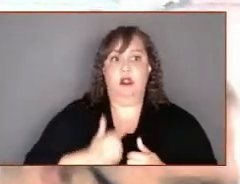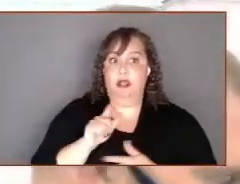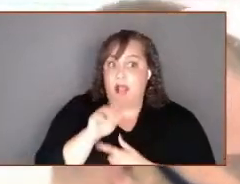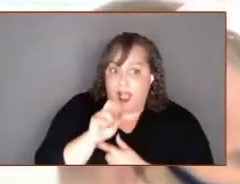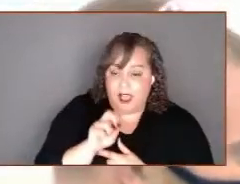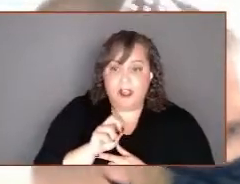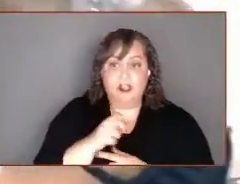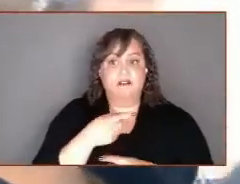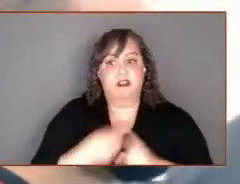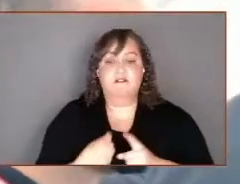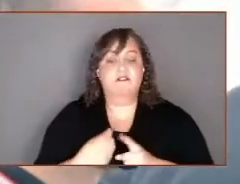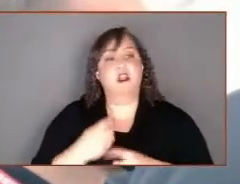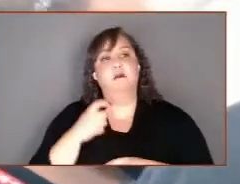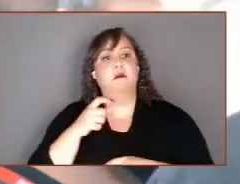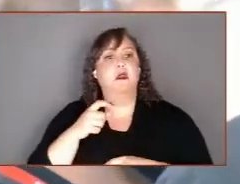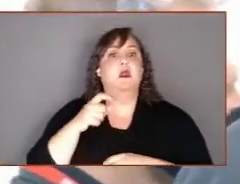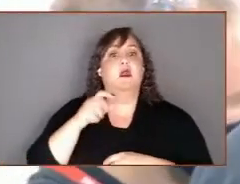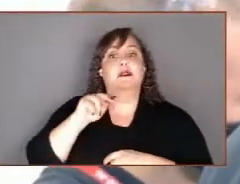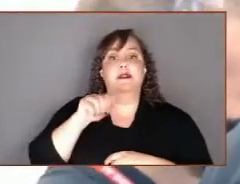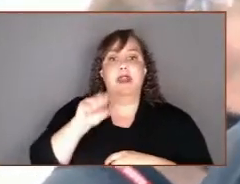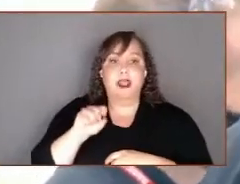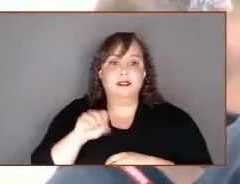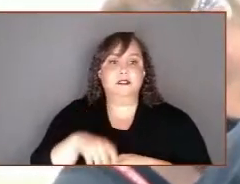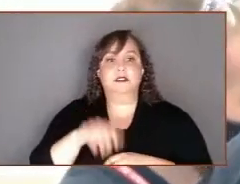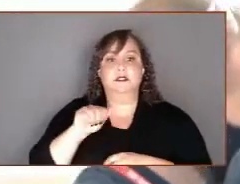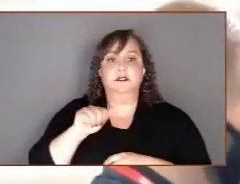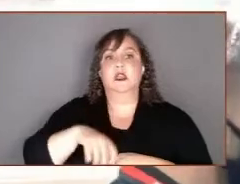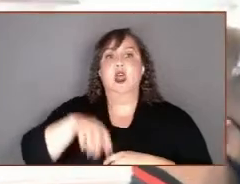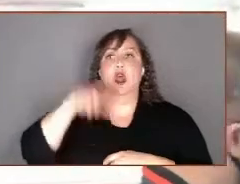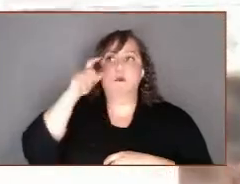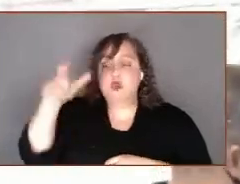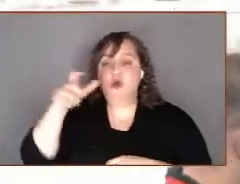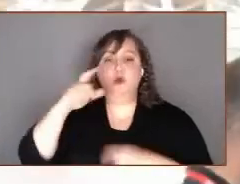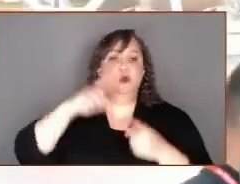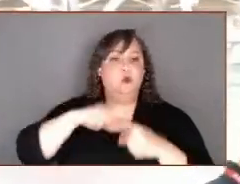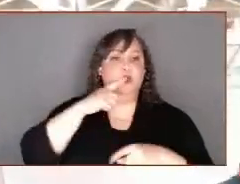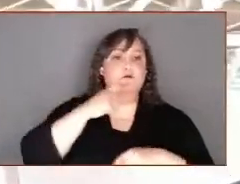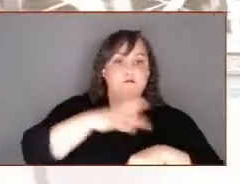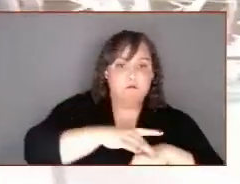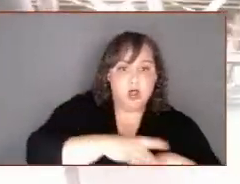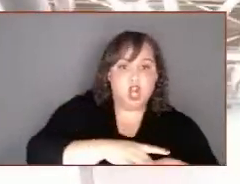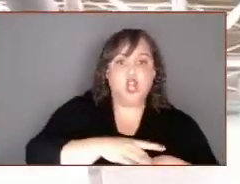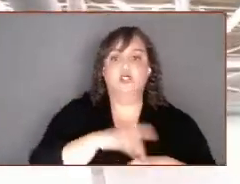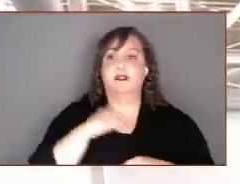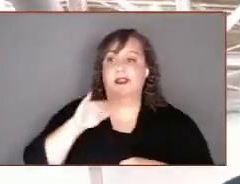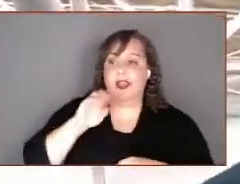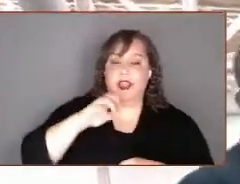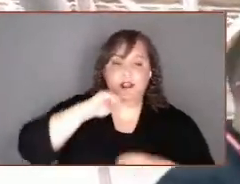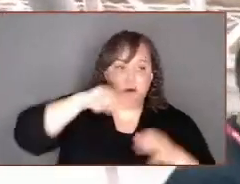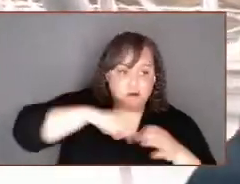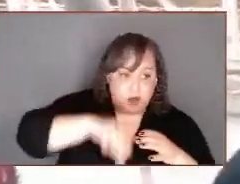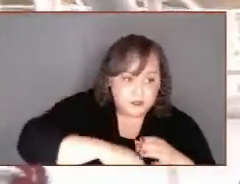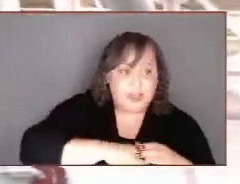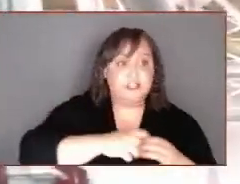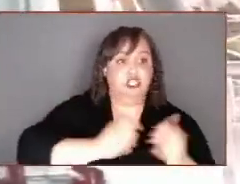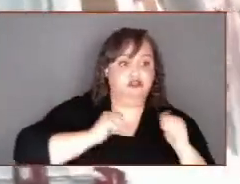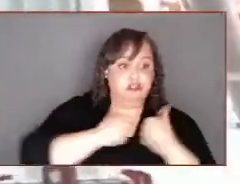university teams are drilling through simulated lunar and Martian soil in an attempt to extract water from the ice